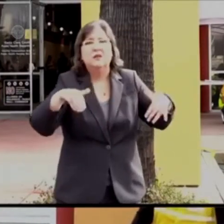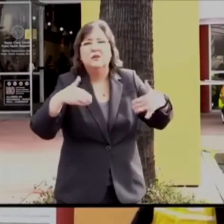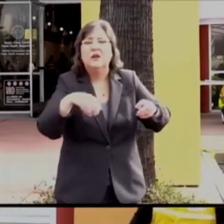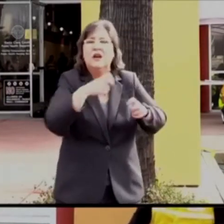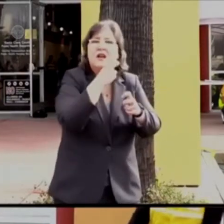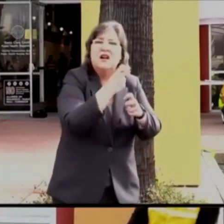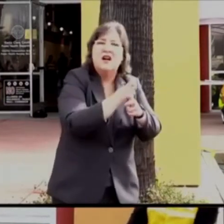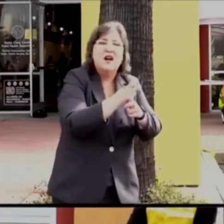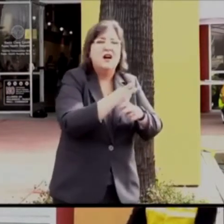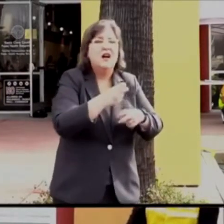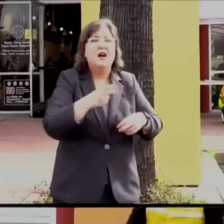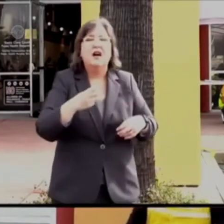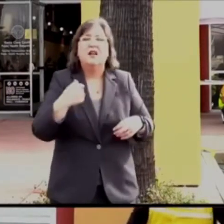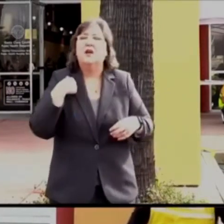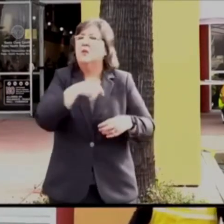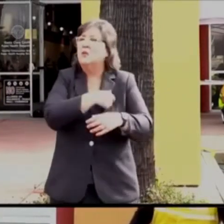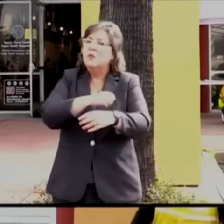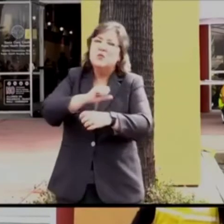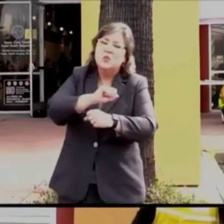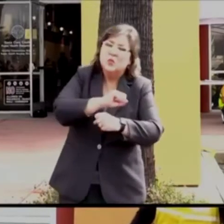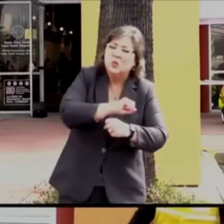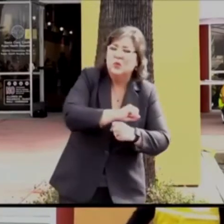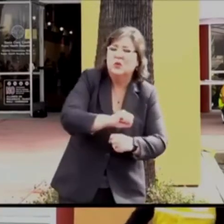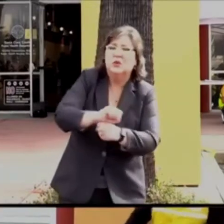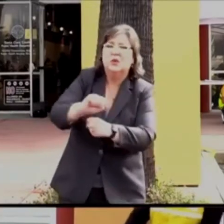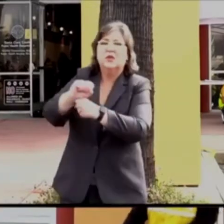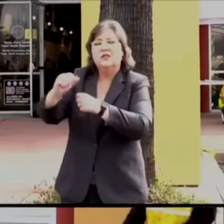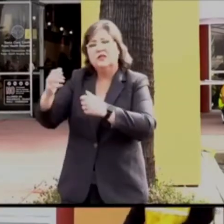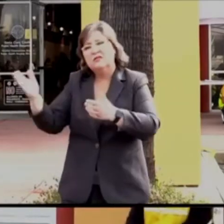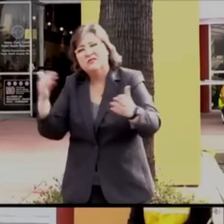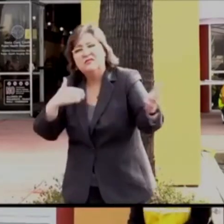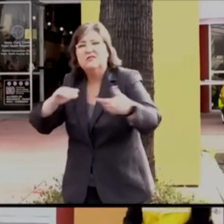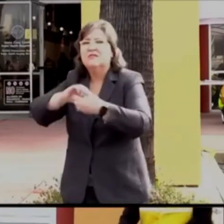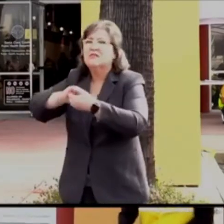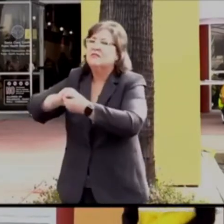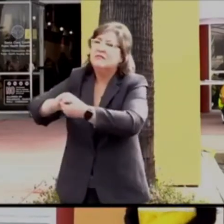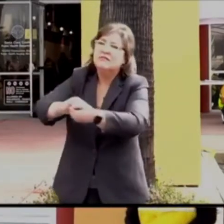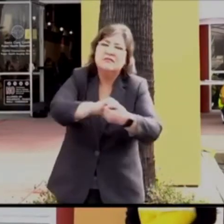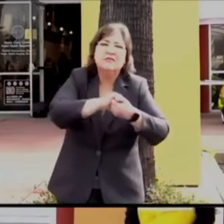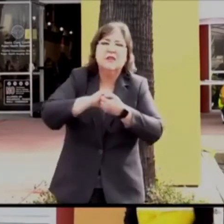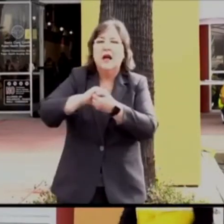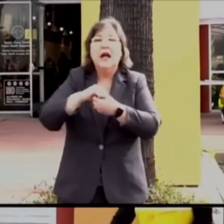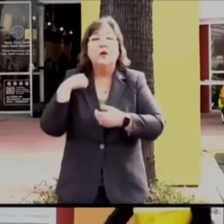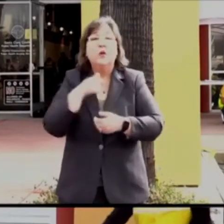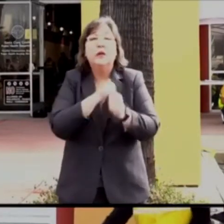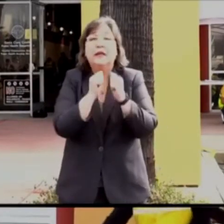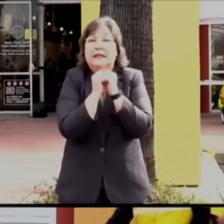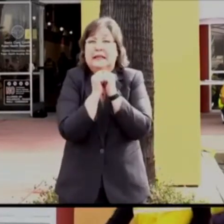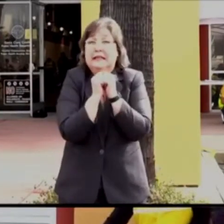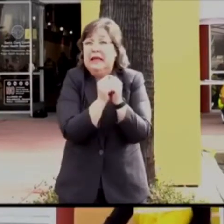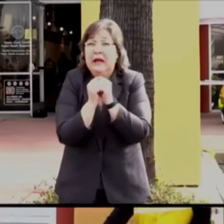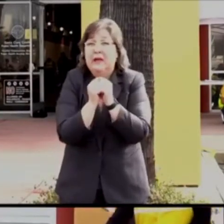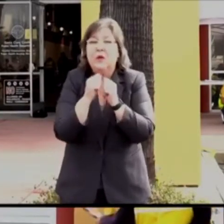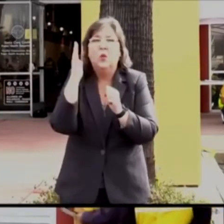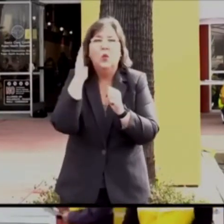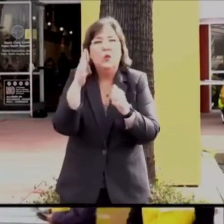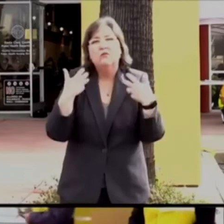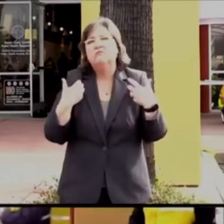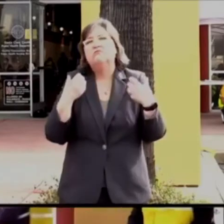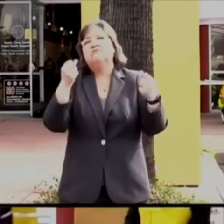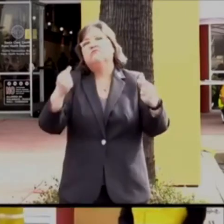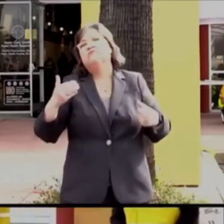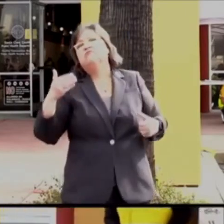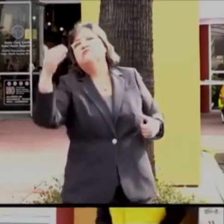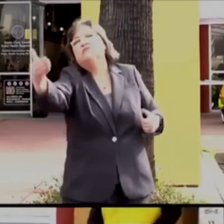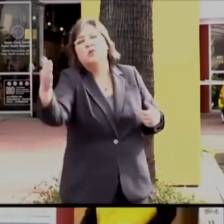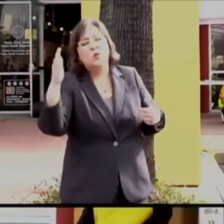climb, I'm very grateful for all of them. Together we will recover, and I'm grateful for all of you being here. Thank you so